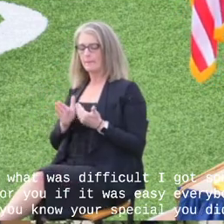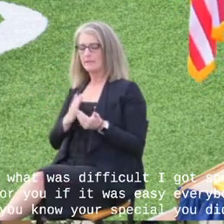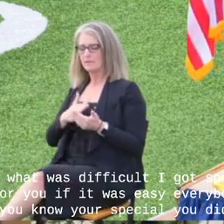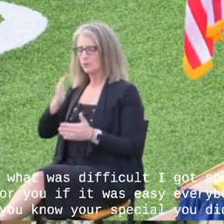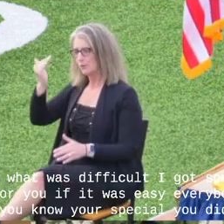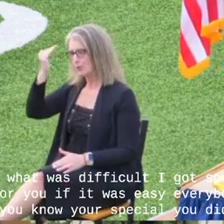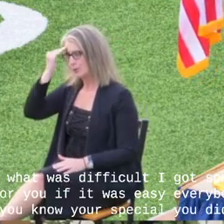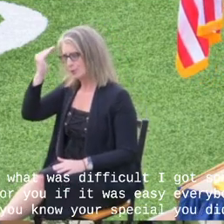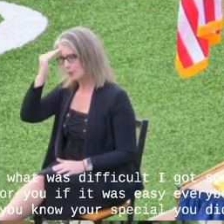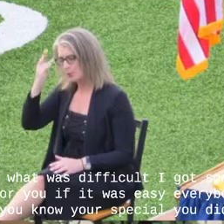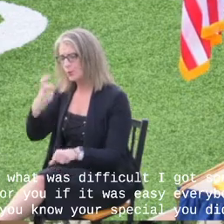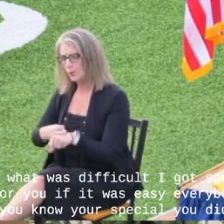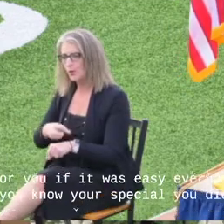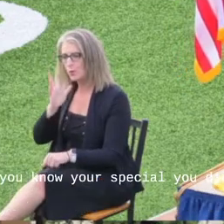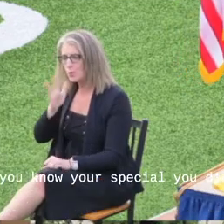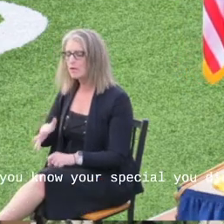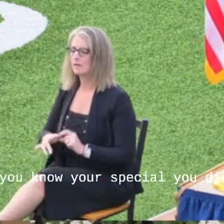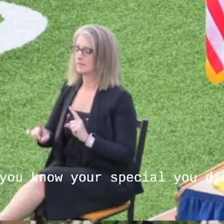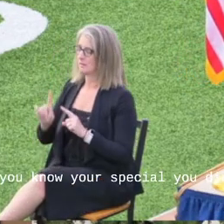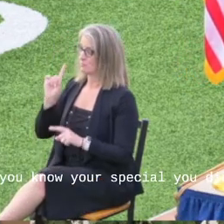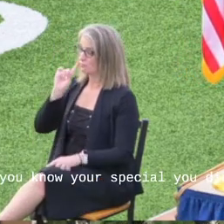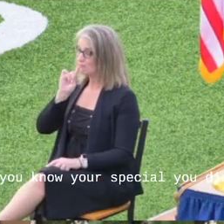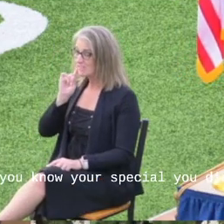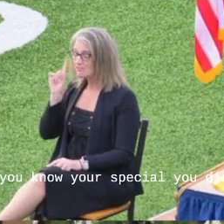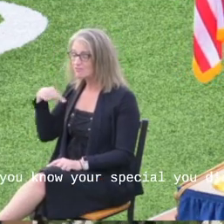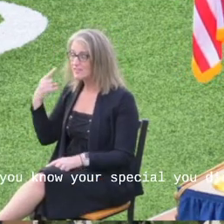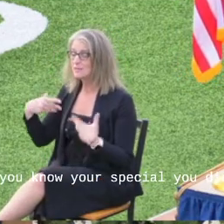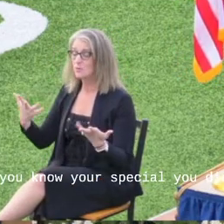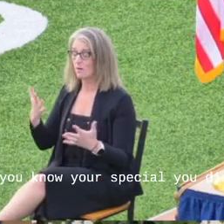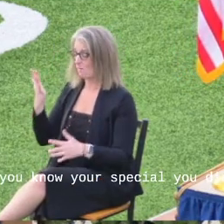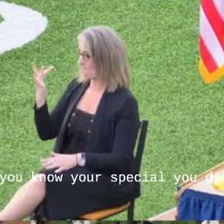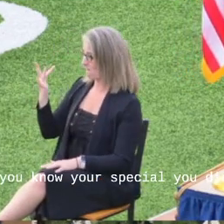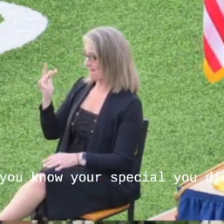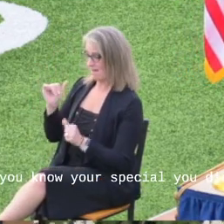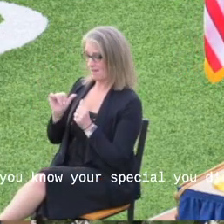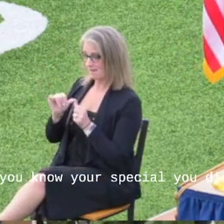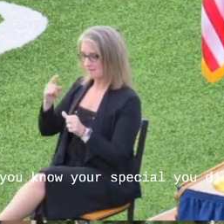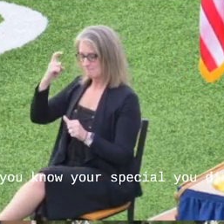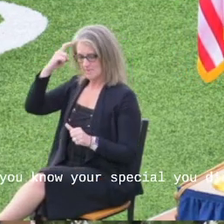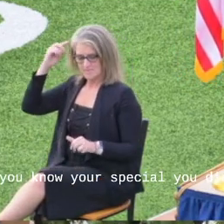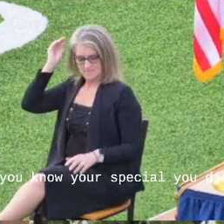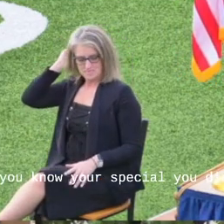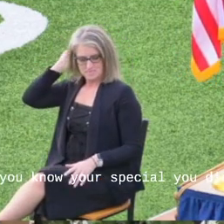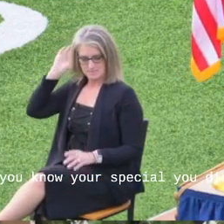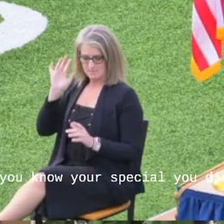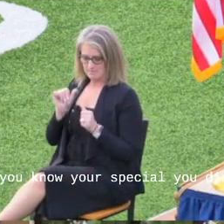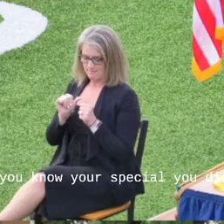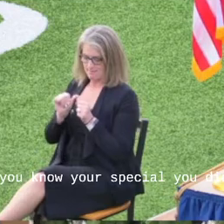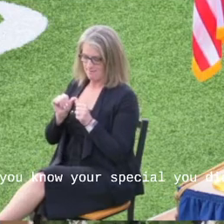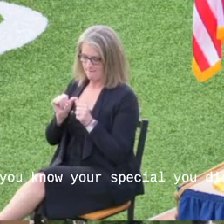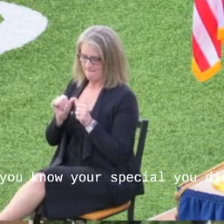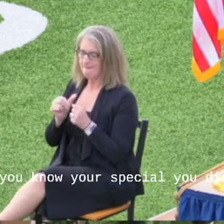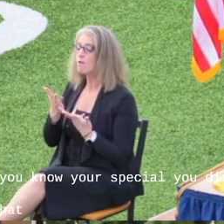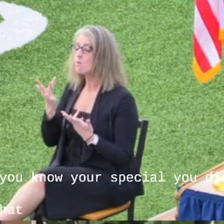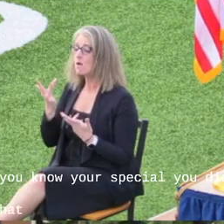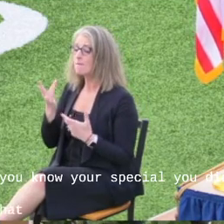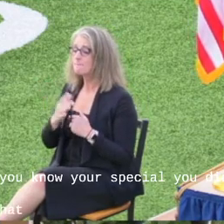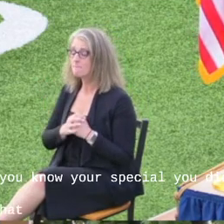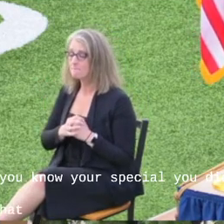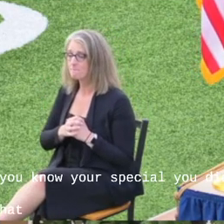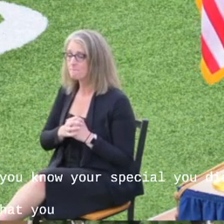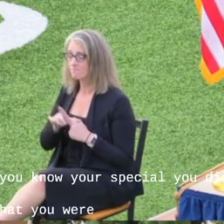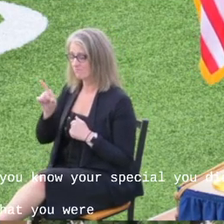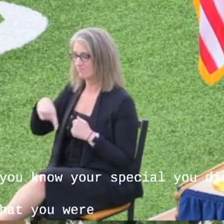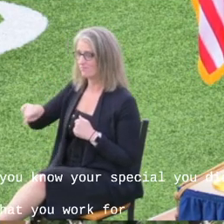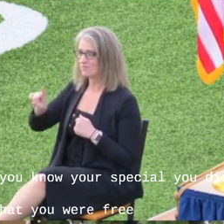You knew it was going to be hard. But the crazy thing is, why did you get it in your mind to keep going? Because guess what?